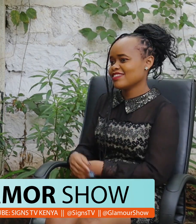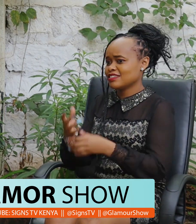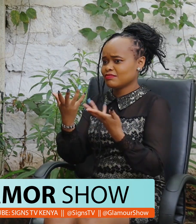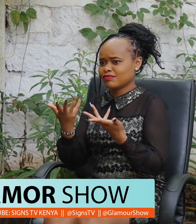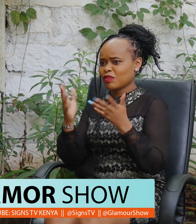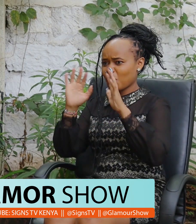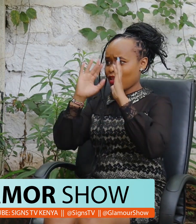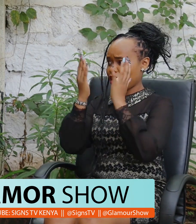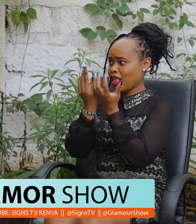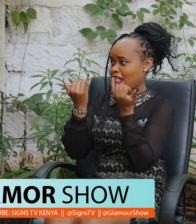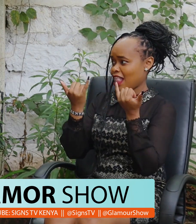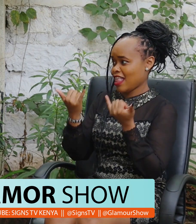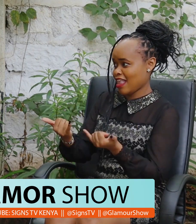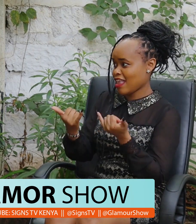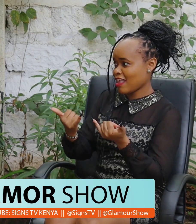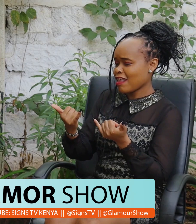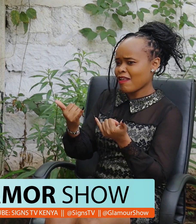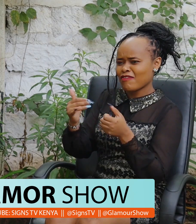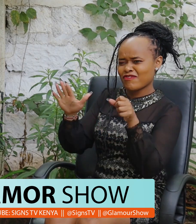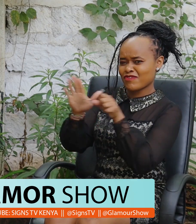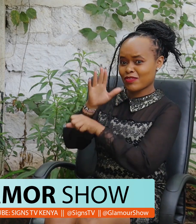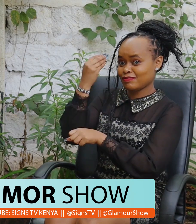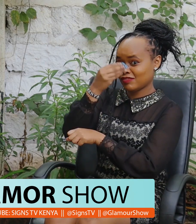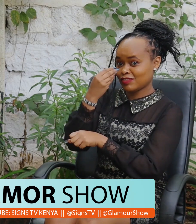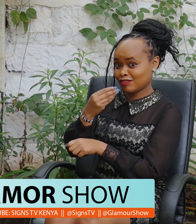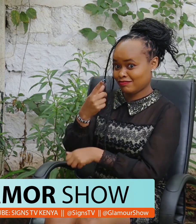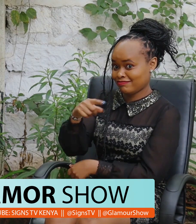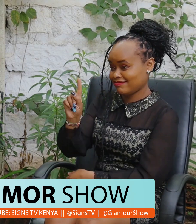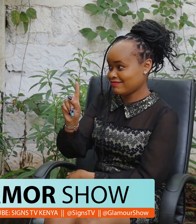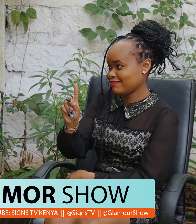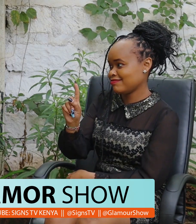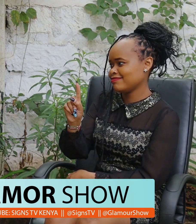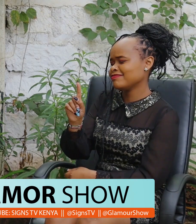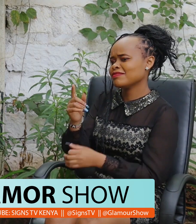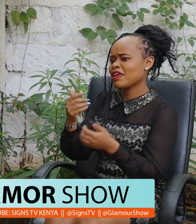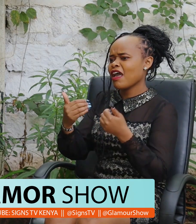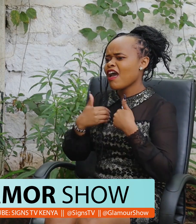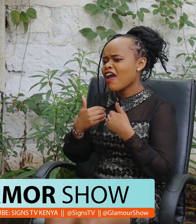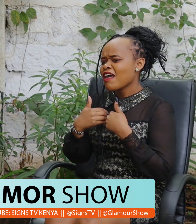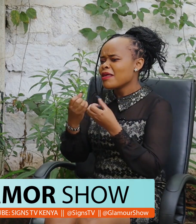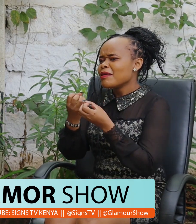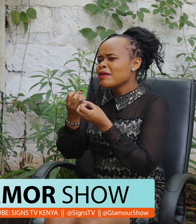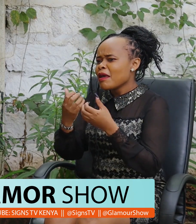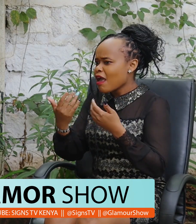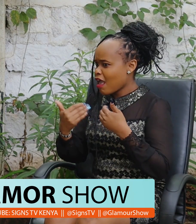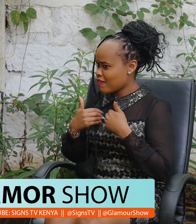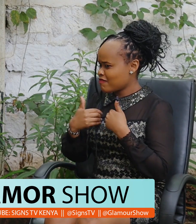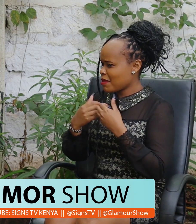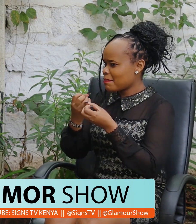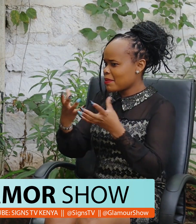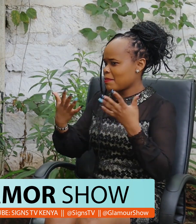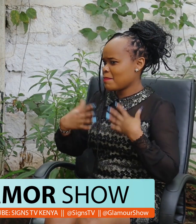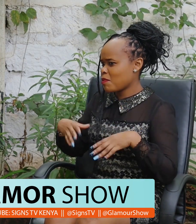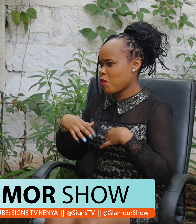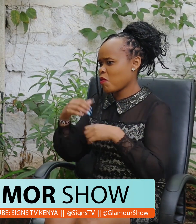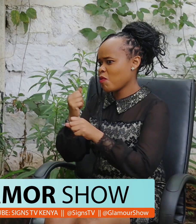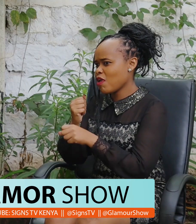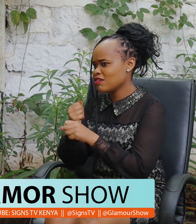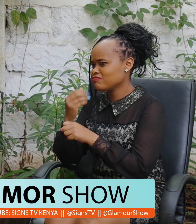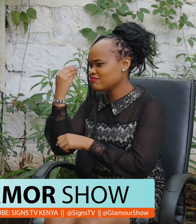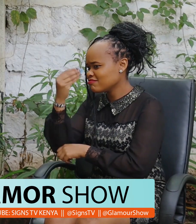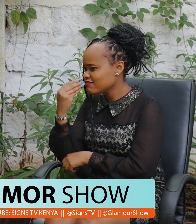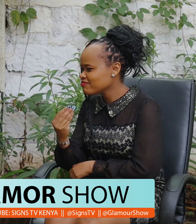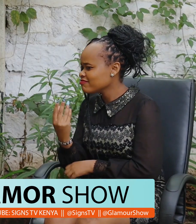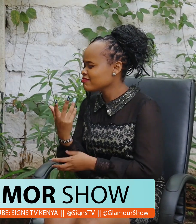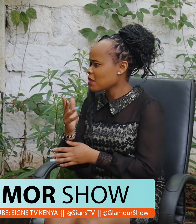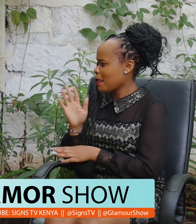us the experience for us to grow and make sure everything gets to be easy. But let's put that aside. You're a makeup artist who